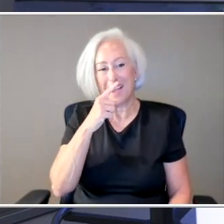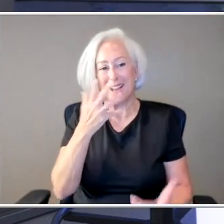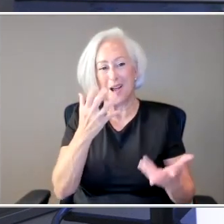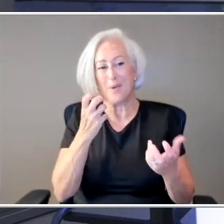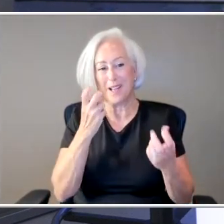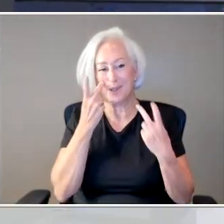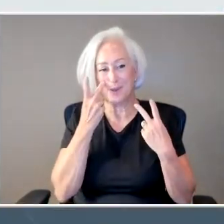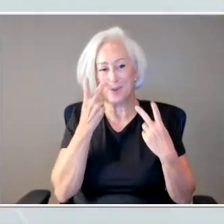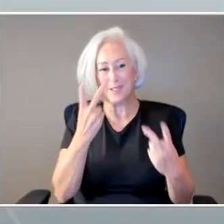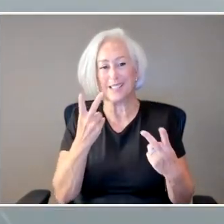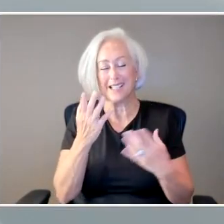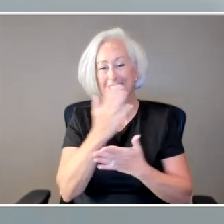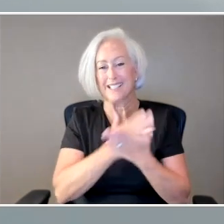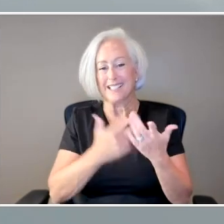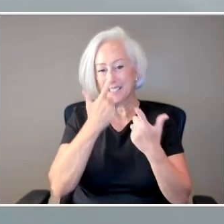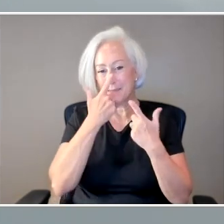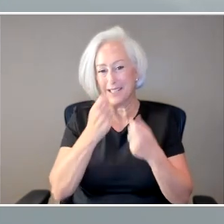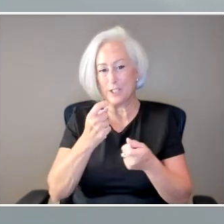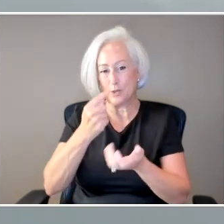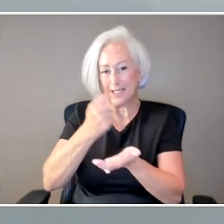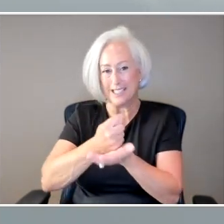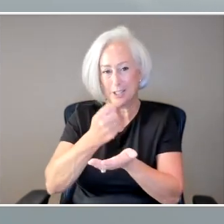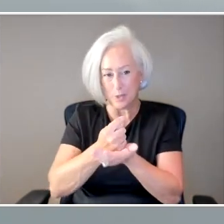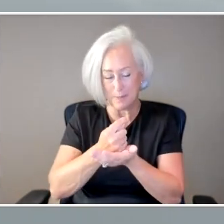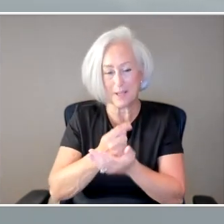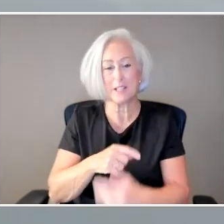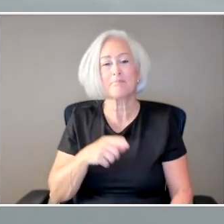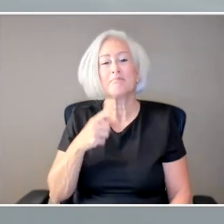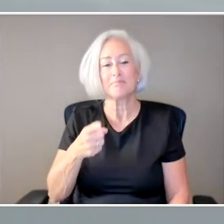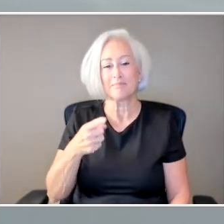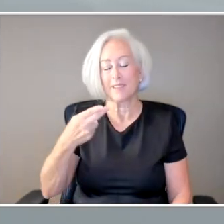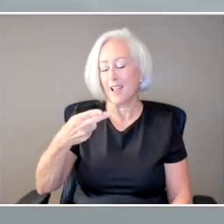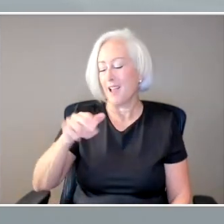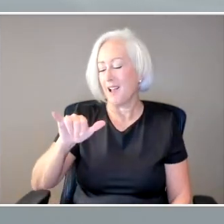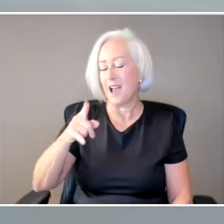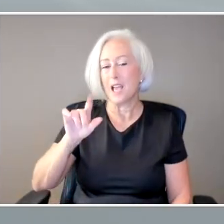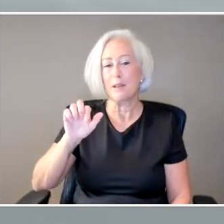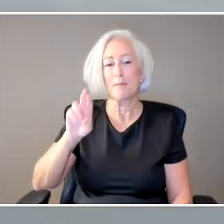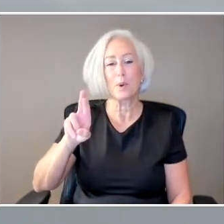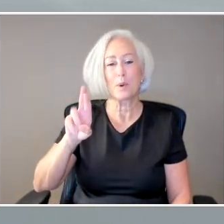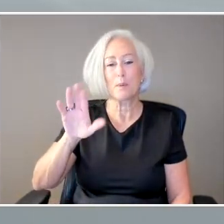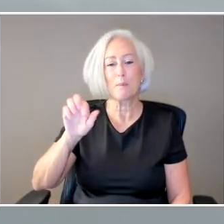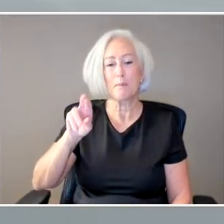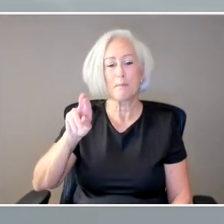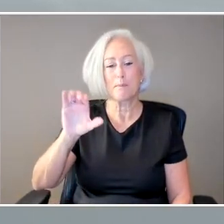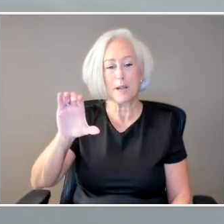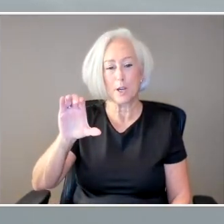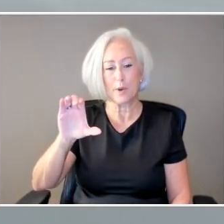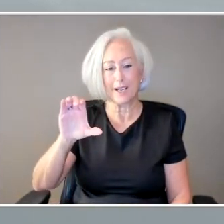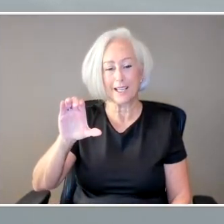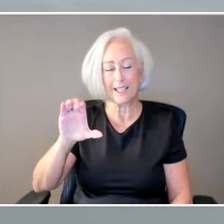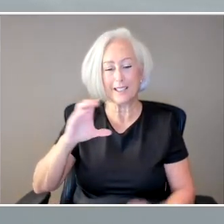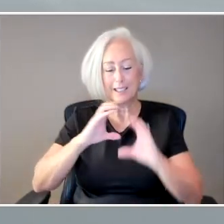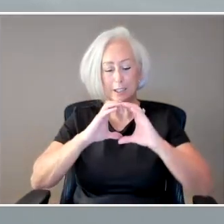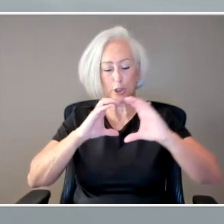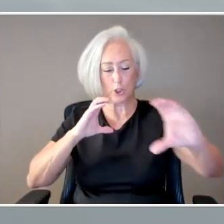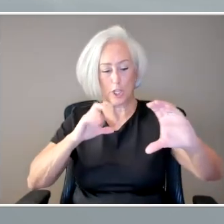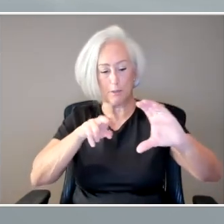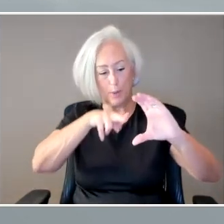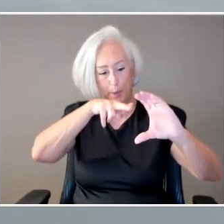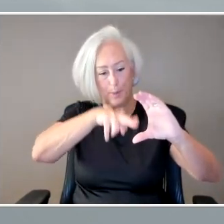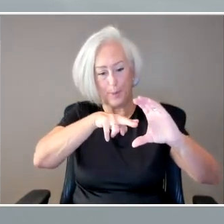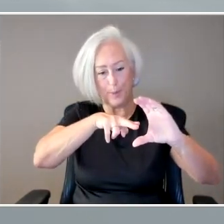undergoing. That includes some time in a hyperbaric chamber, where this is where air pressure is super high. Your lungs can get